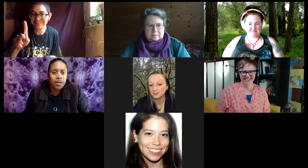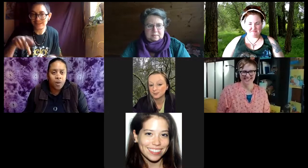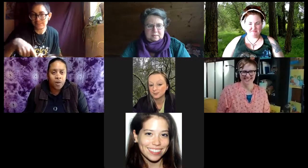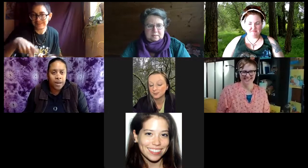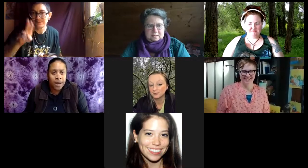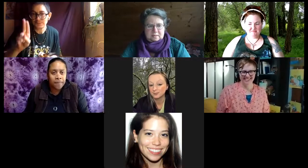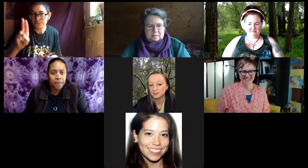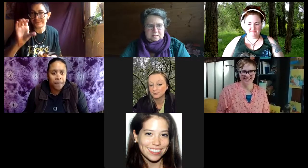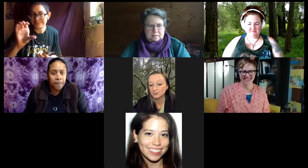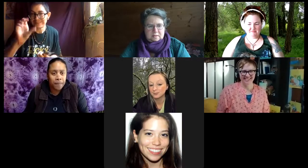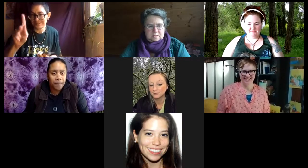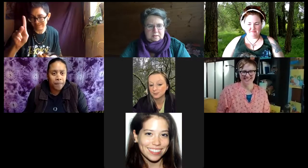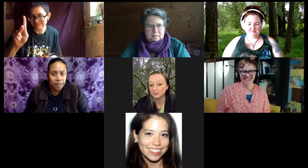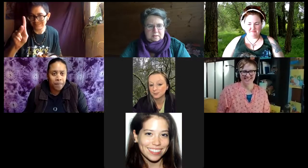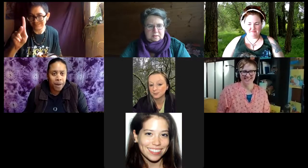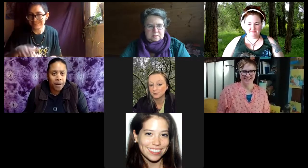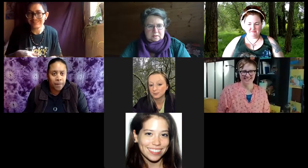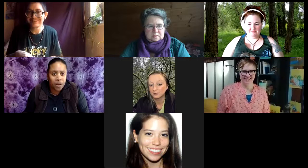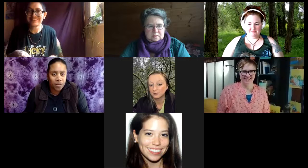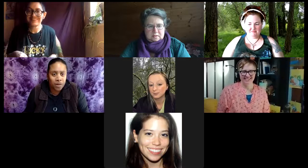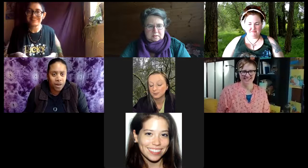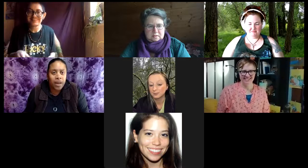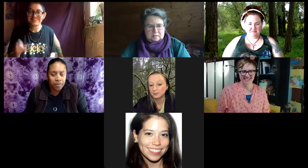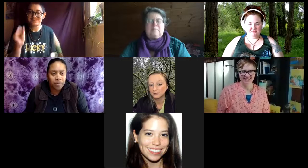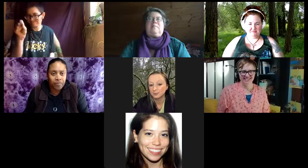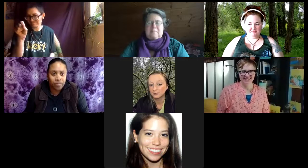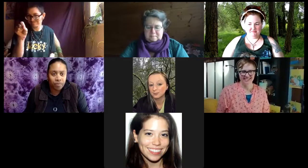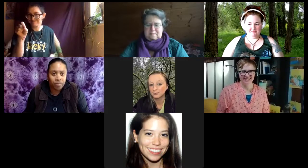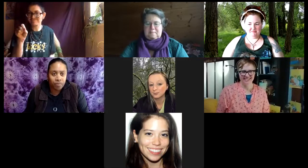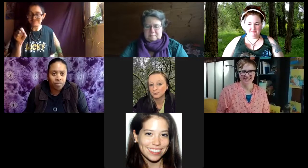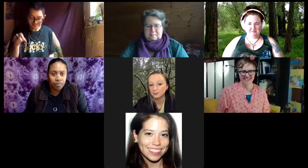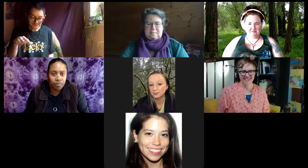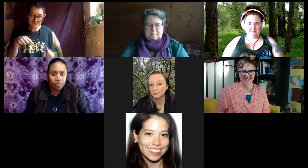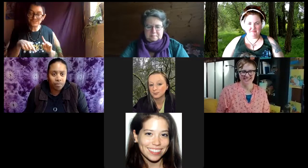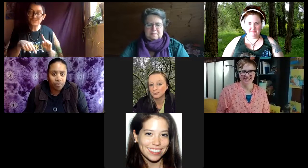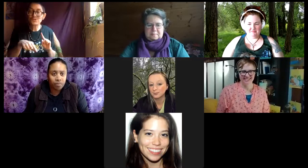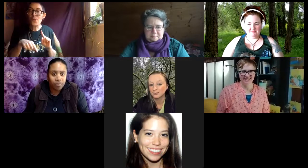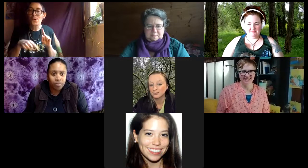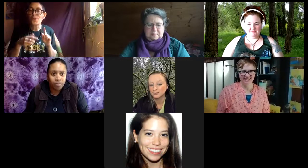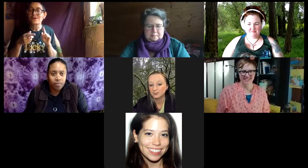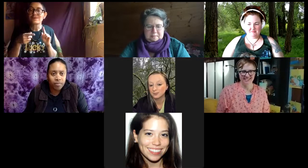and so the name Puck, P-U-C-K.